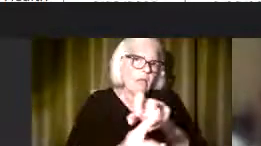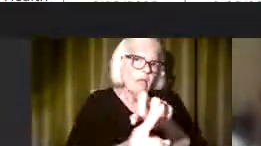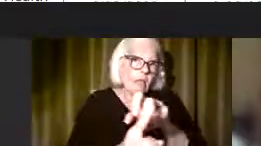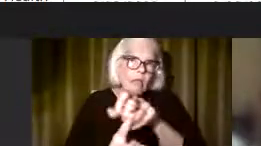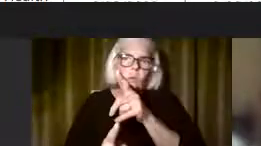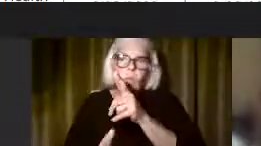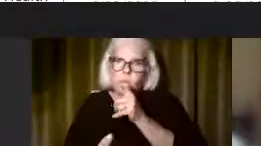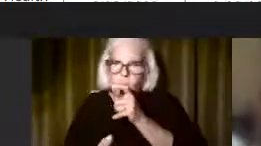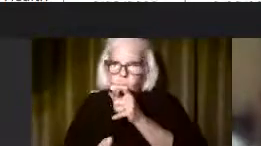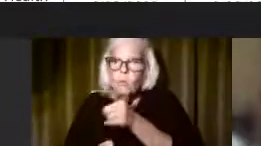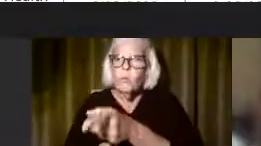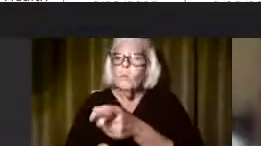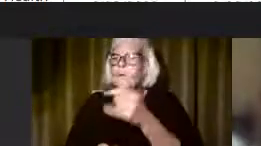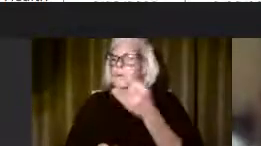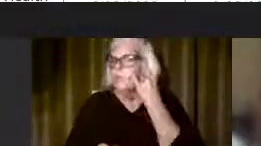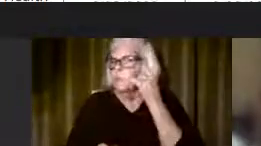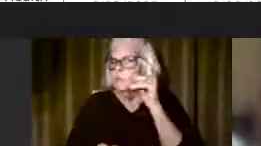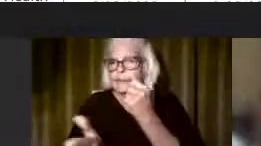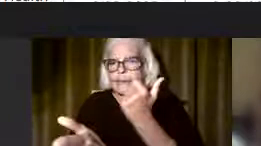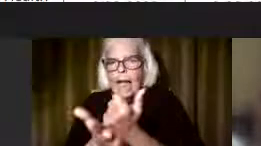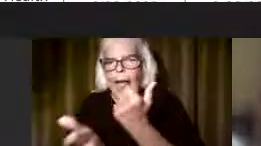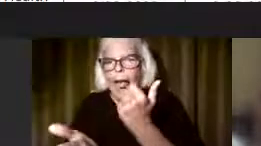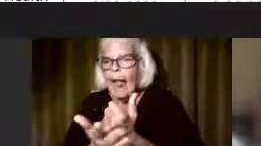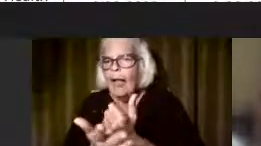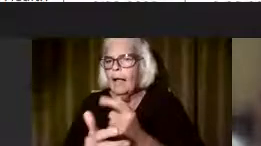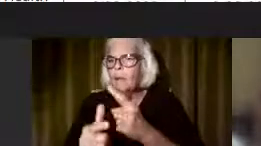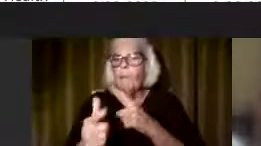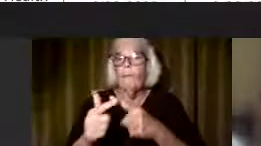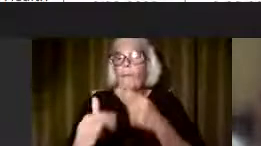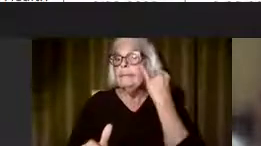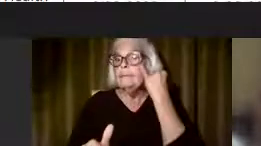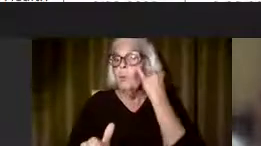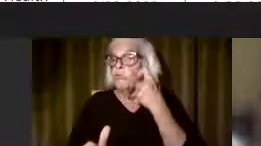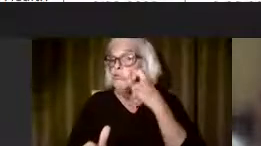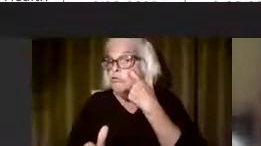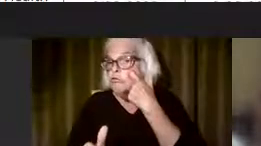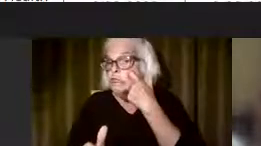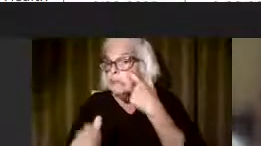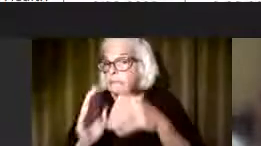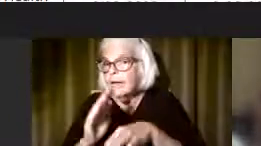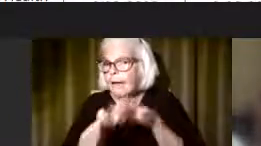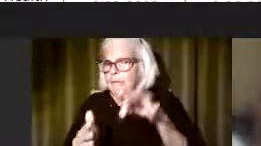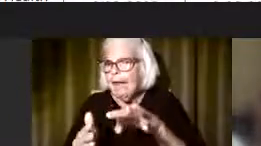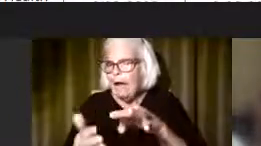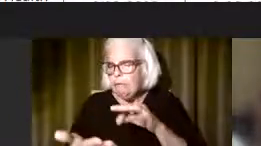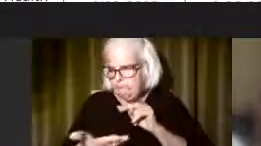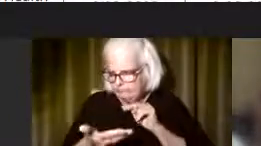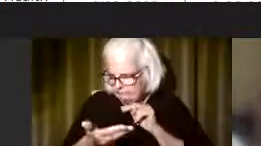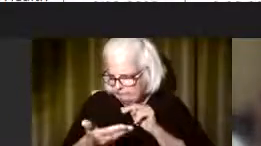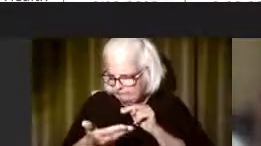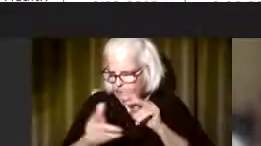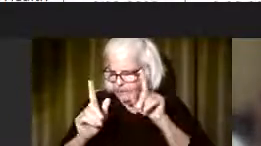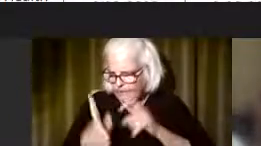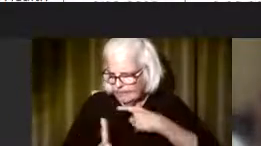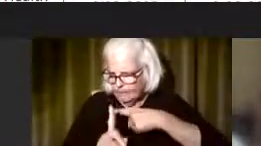next best steps would be for that individual based on their situation. So there's still some resources available for